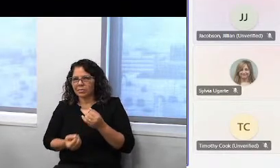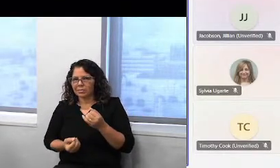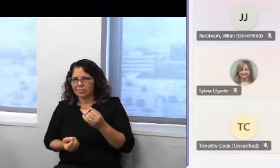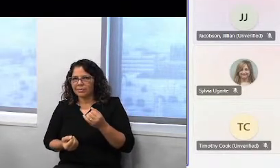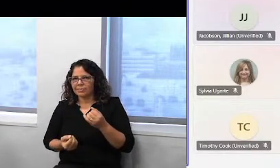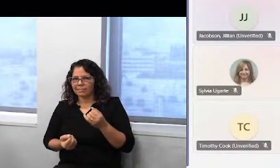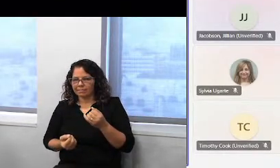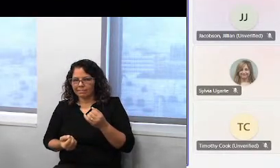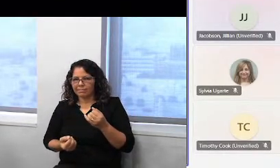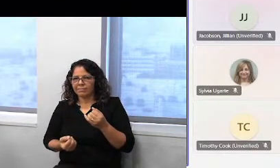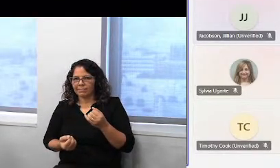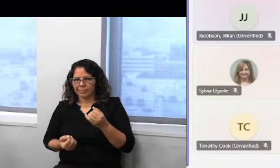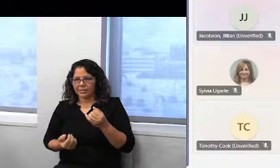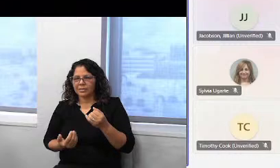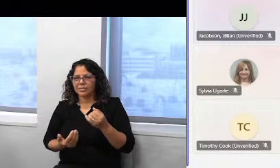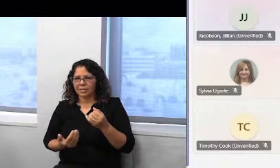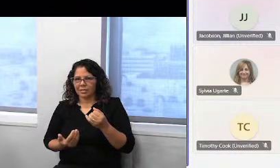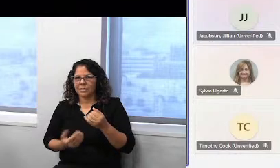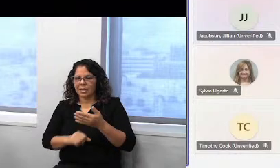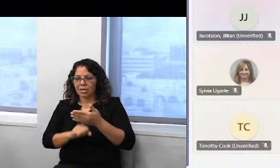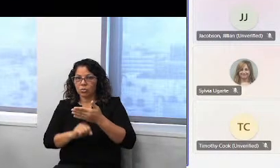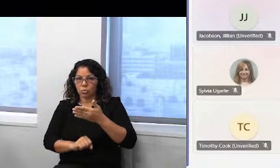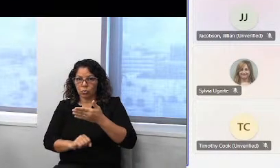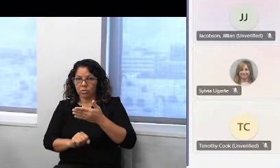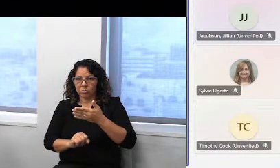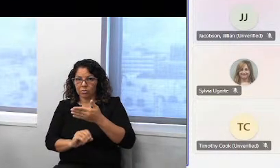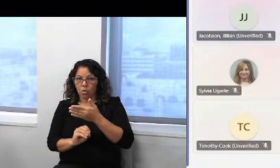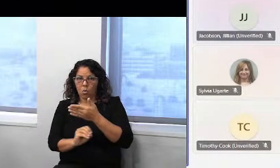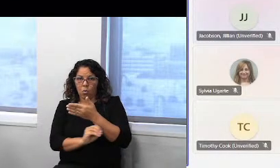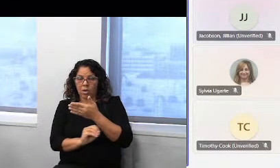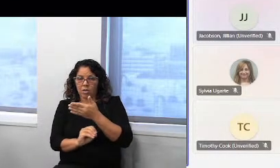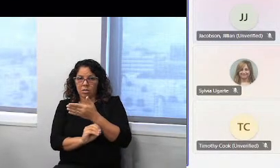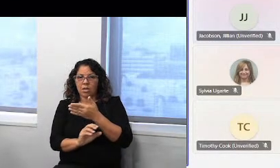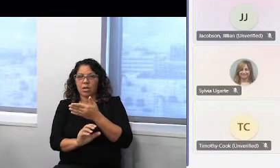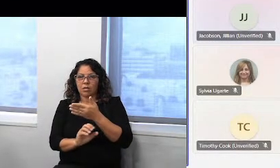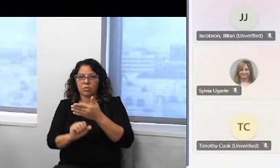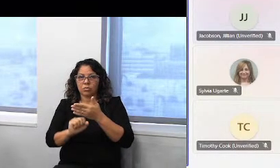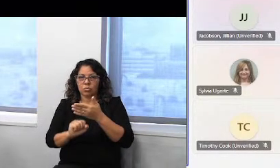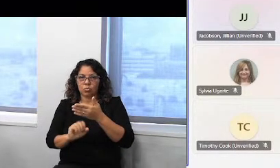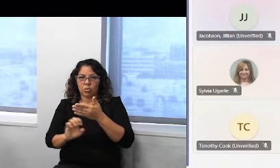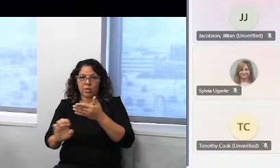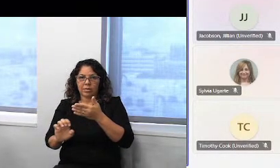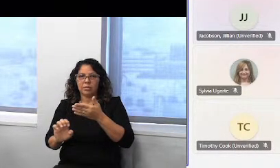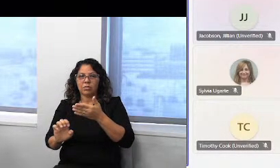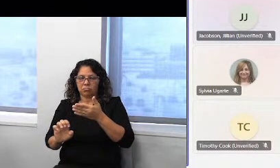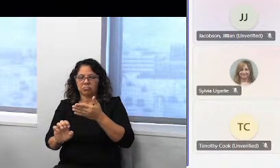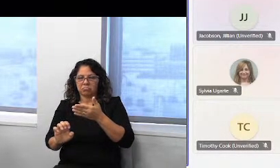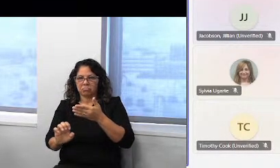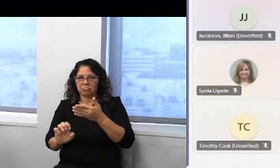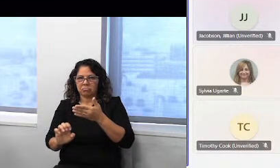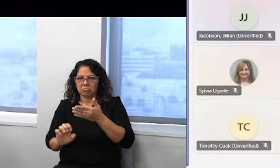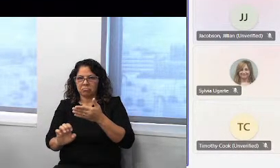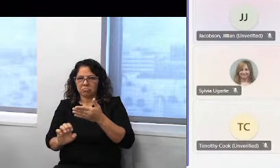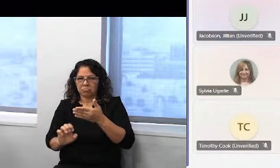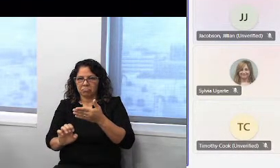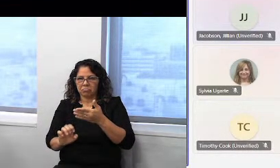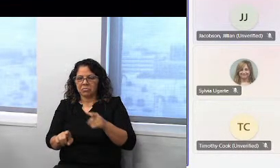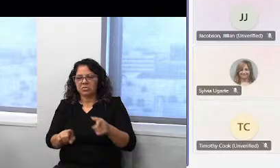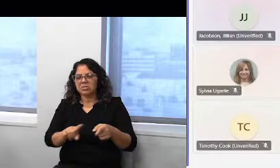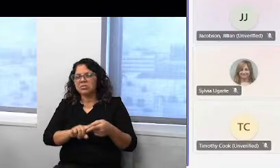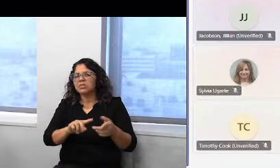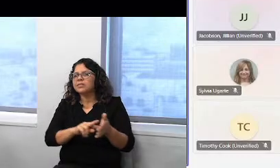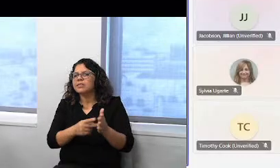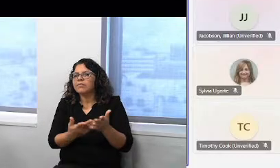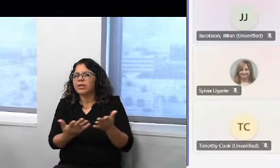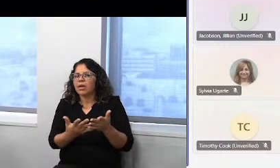southwest and southeast of the island, as we're integrating a lot of those resources on that part of the system. We also